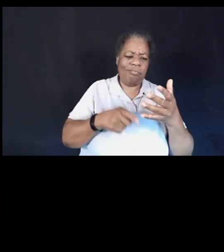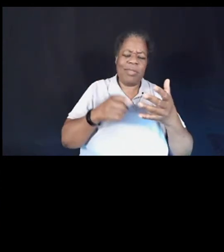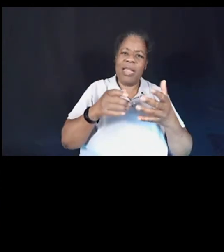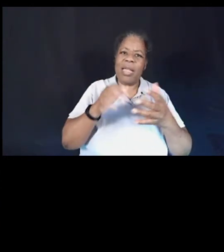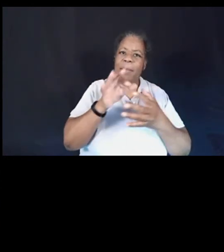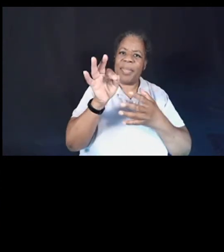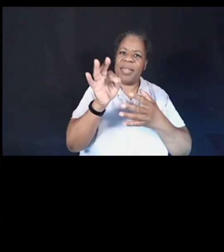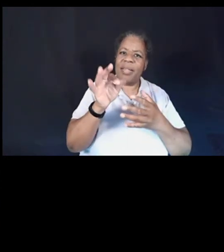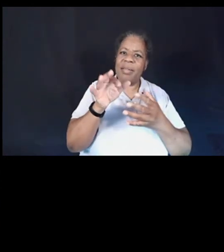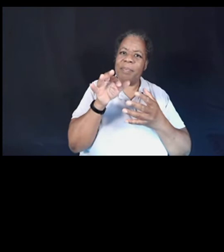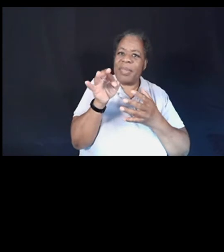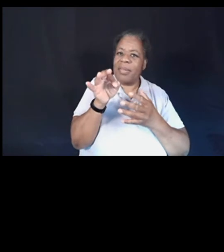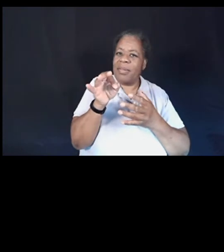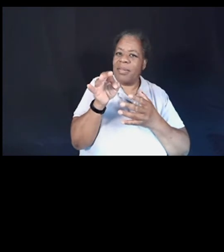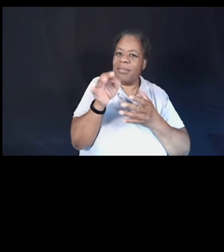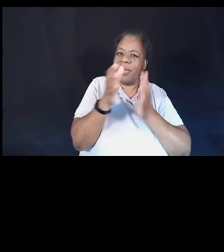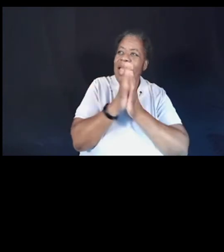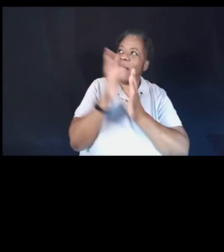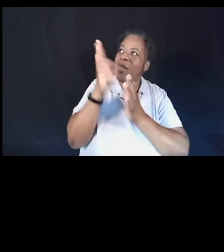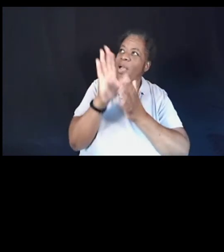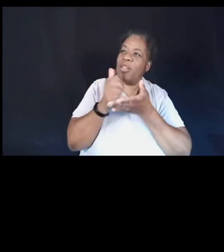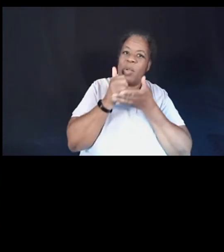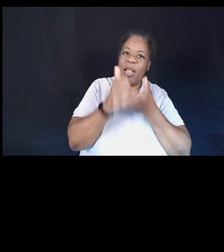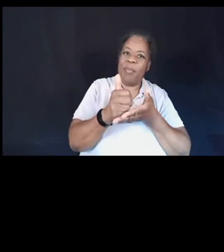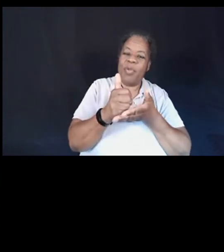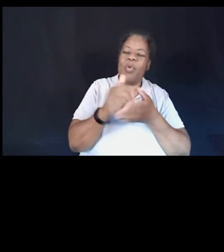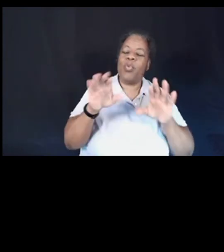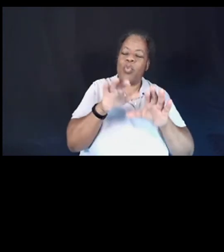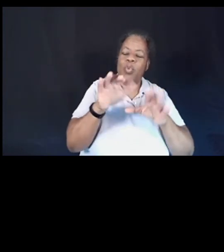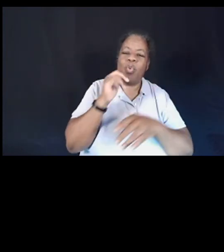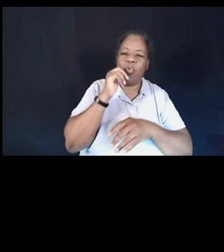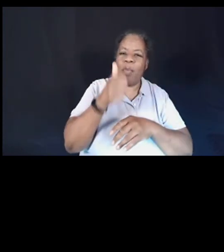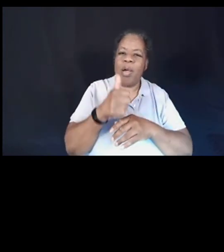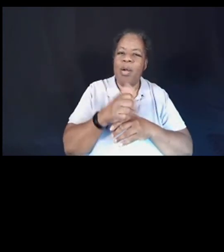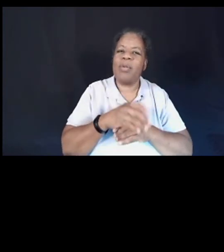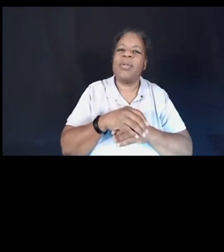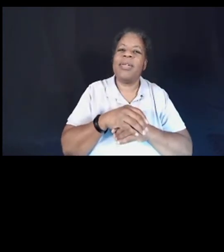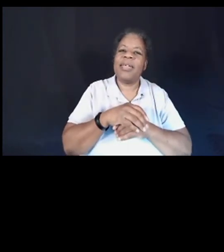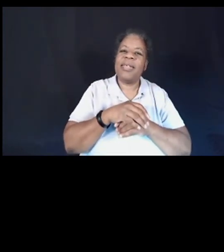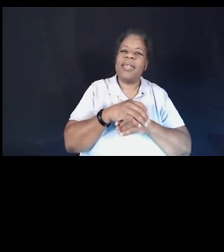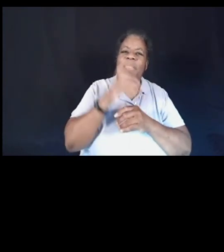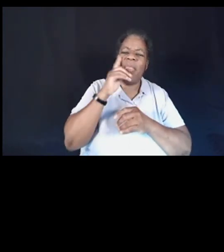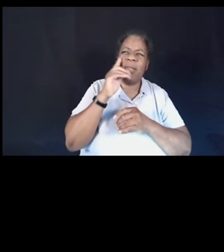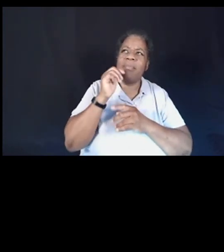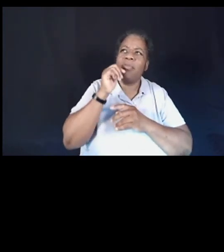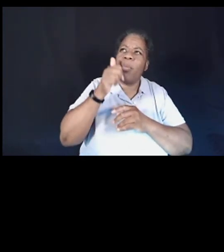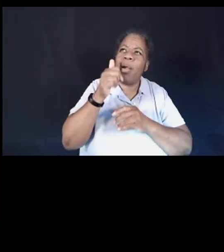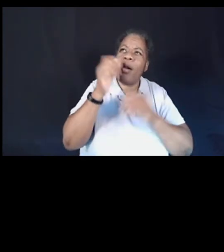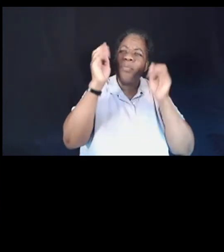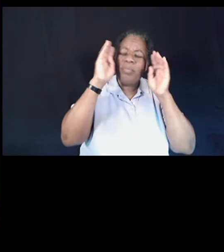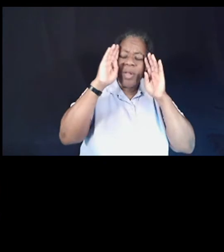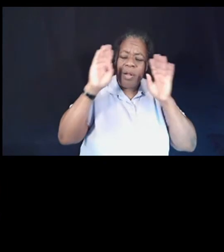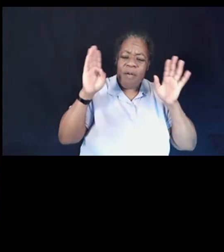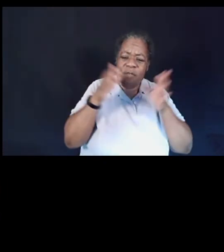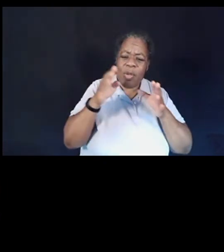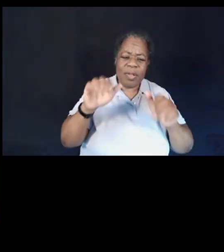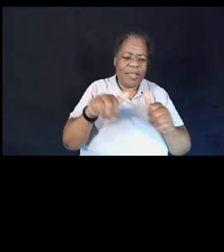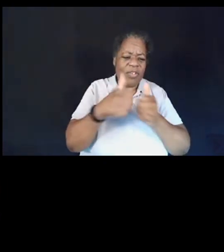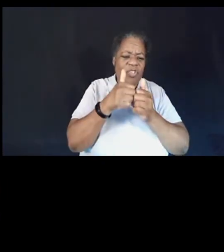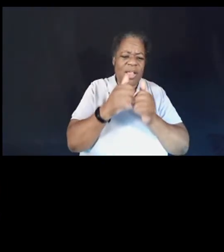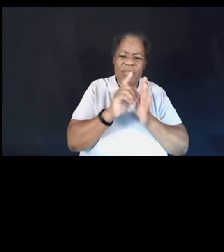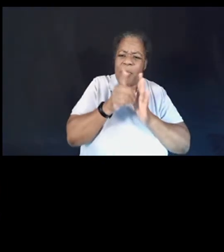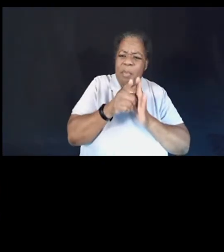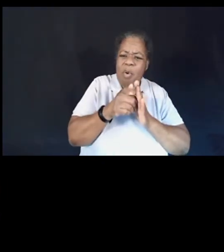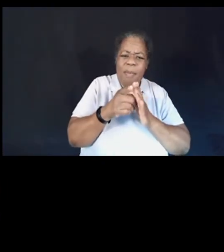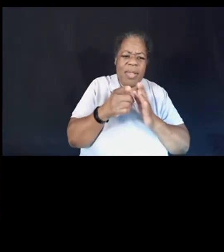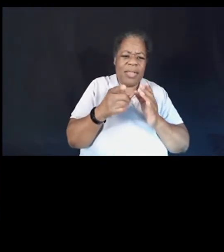Then walk, quickly in your mind through the following day, focusing on any challenging moments that are coming, and